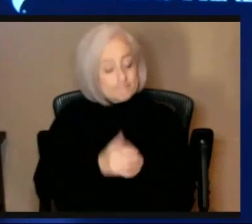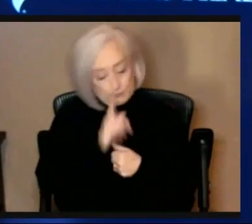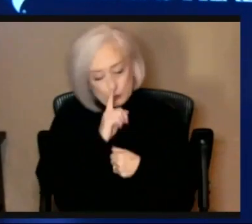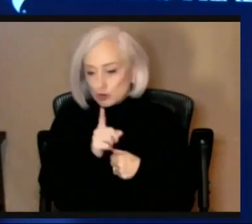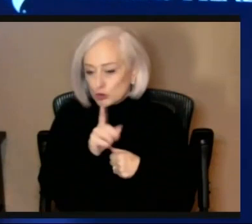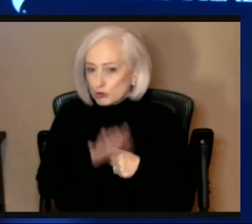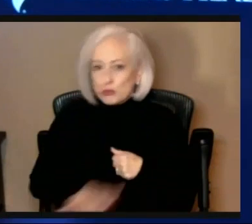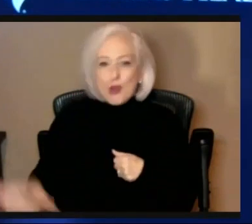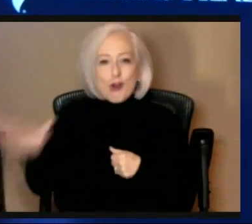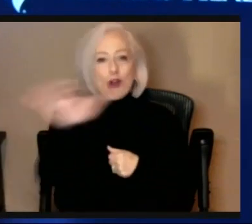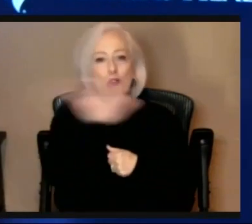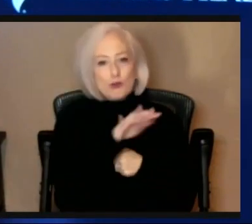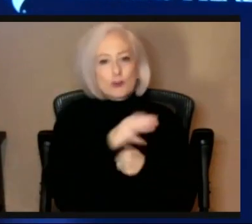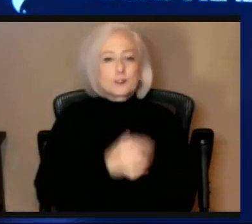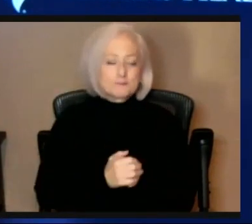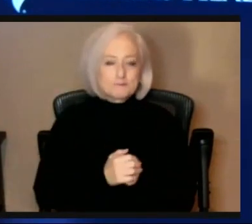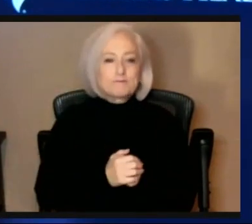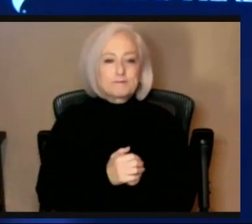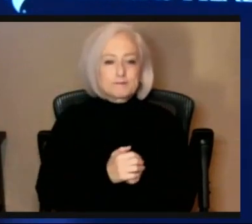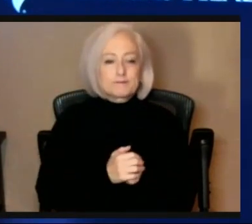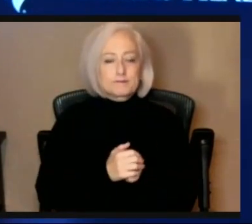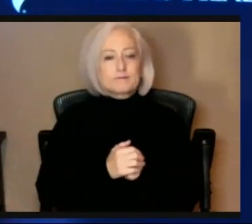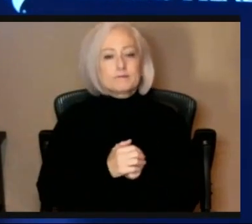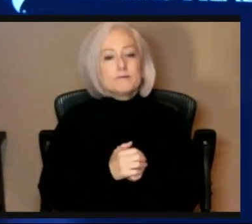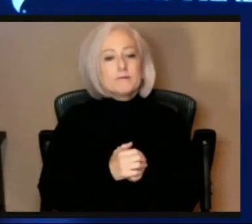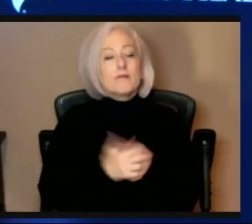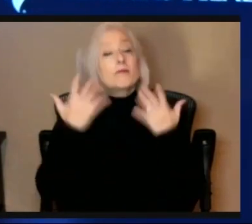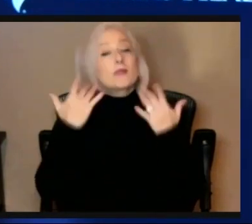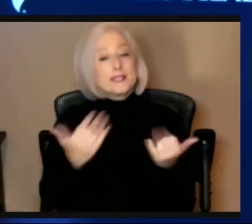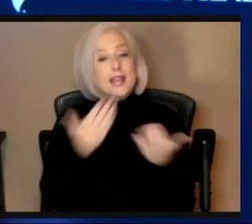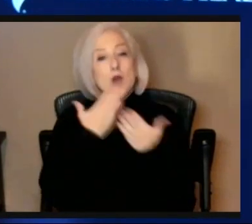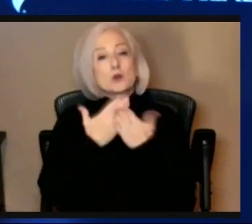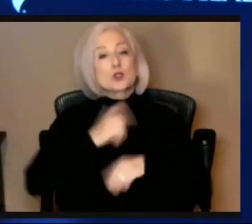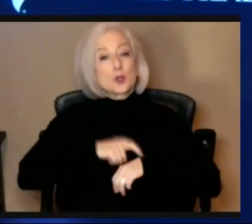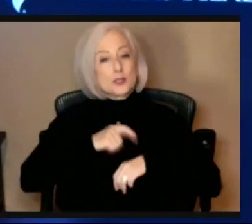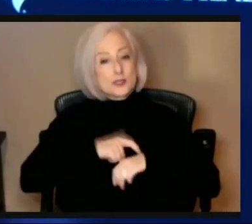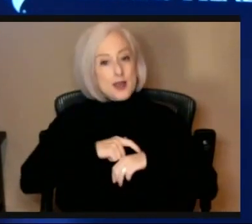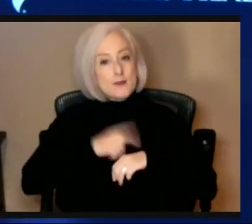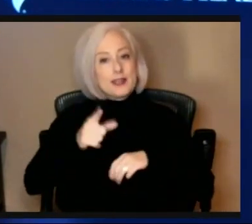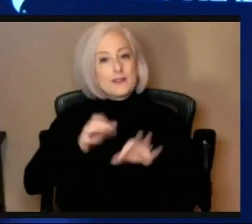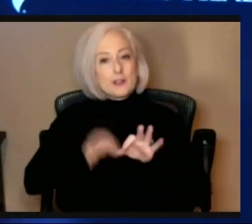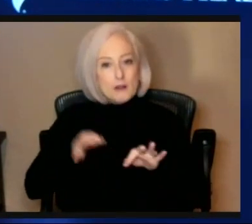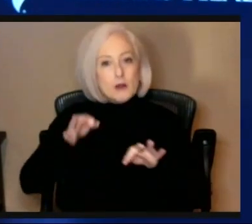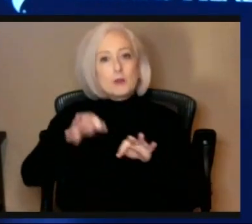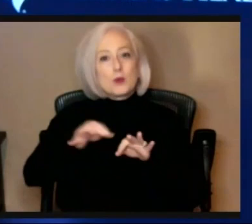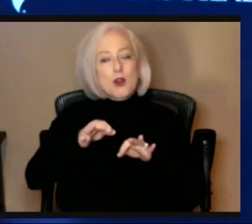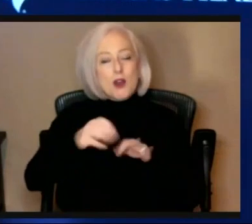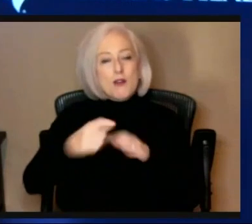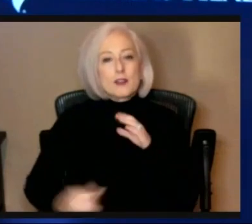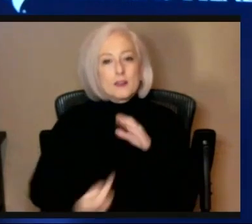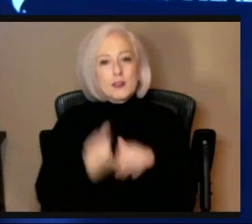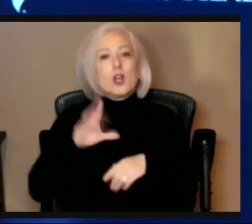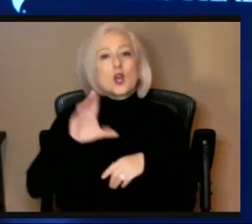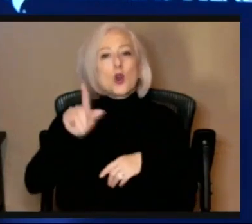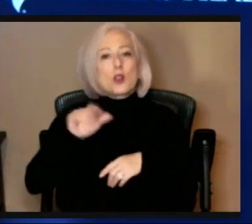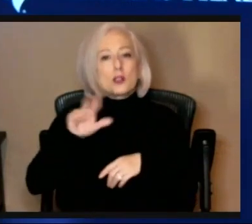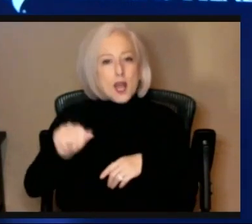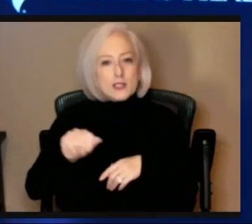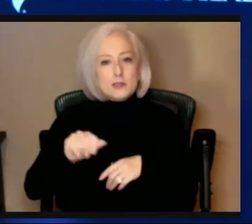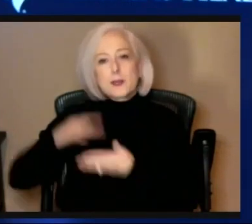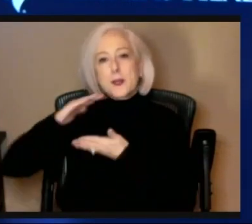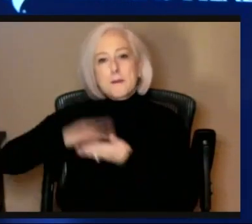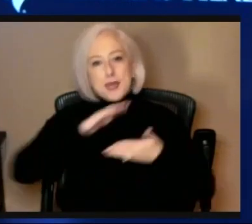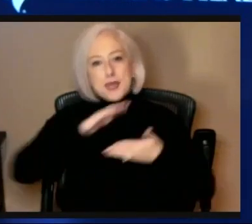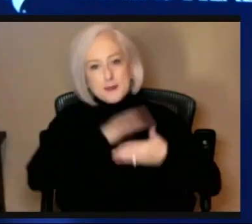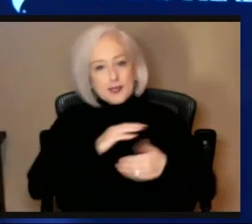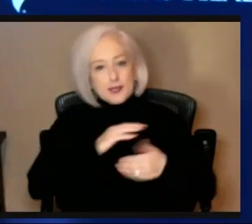would say is now's the time. If you've put off that colonoscopy, if you've put off that mammogram, if you put off coming